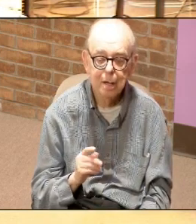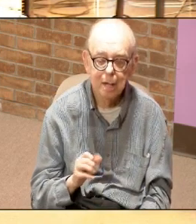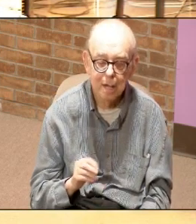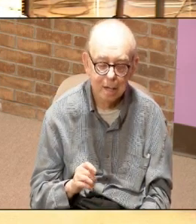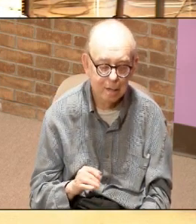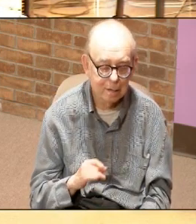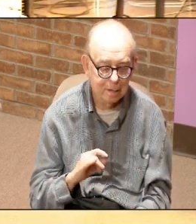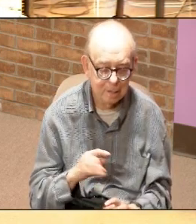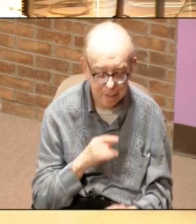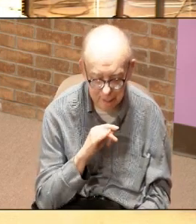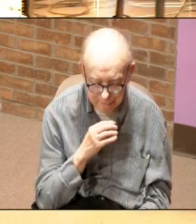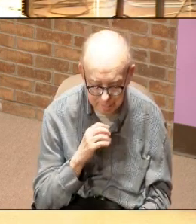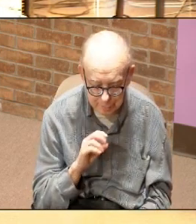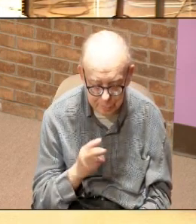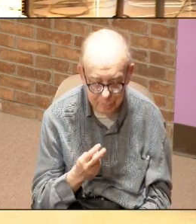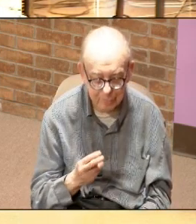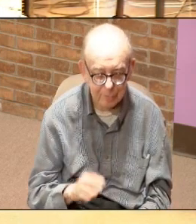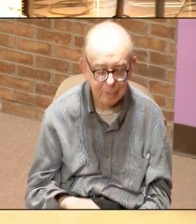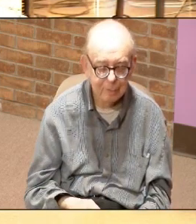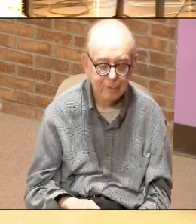Lie number 2.